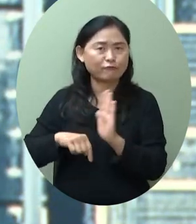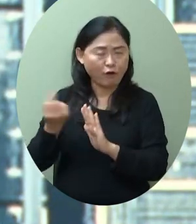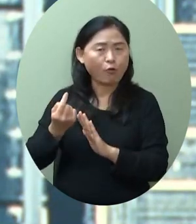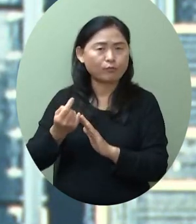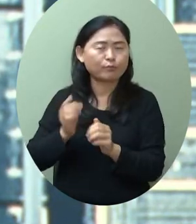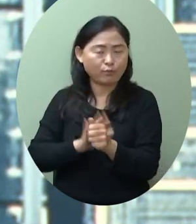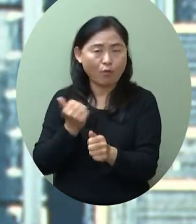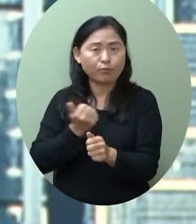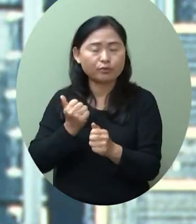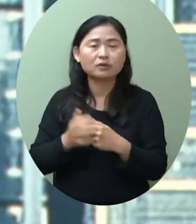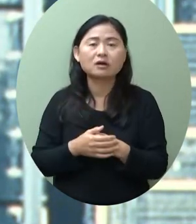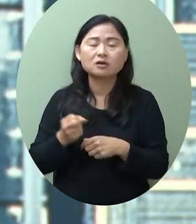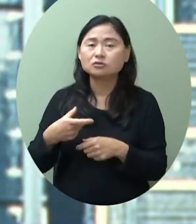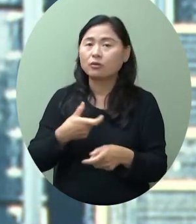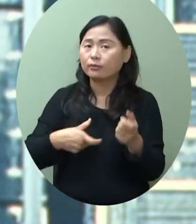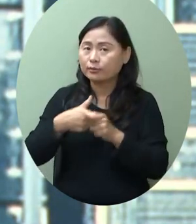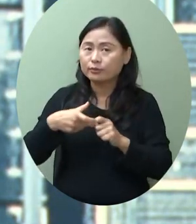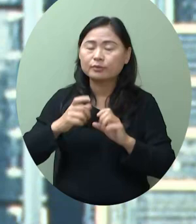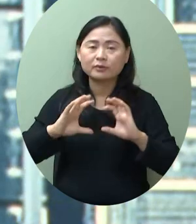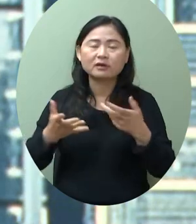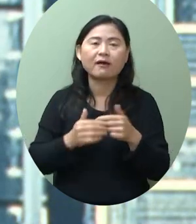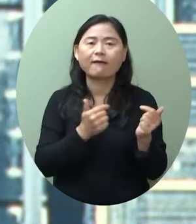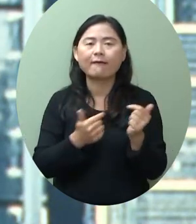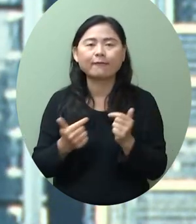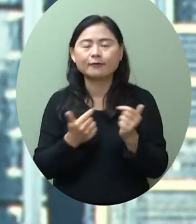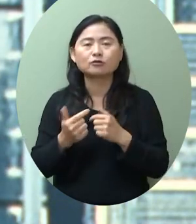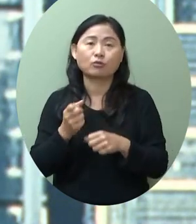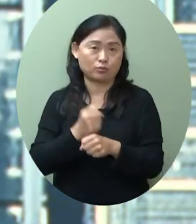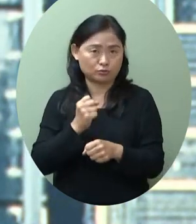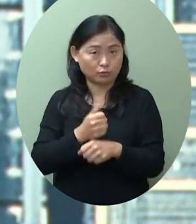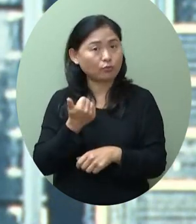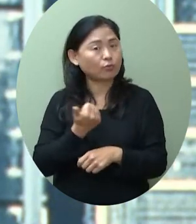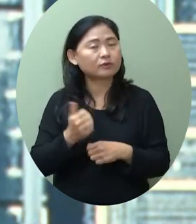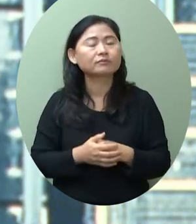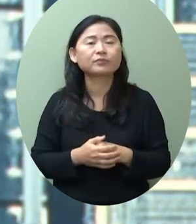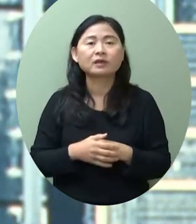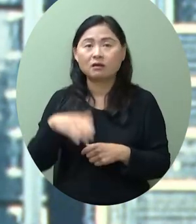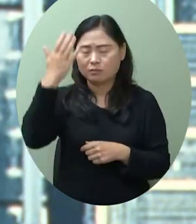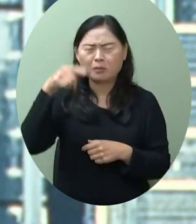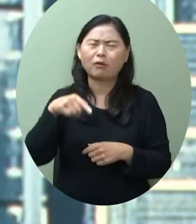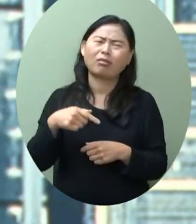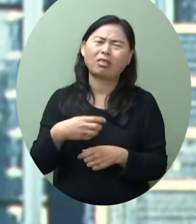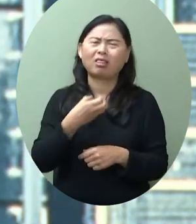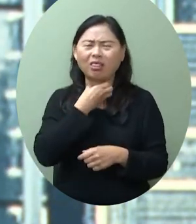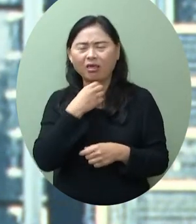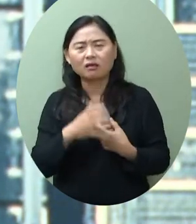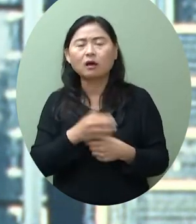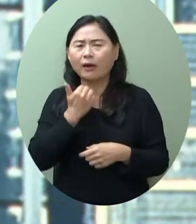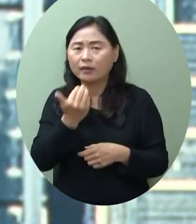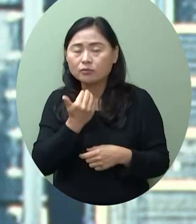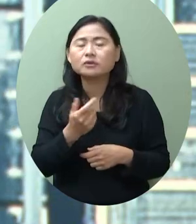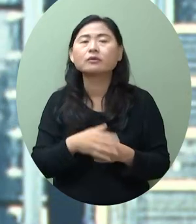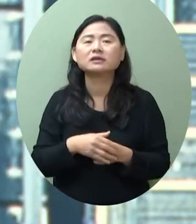to operate. I fully understand their grievances and their hardship. We try to help through the AEF 5.0, and we